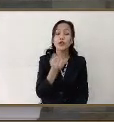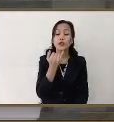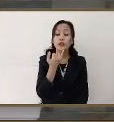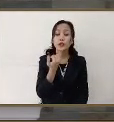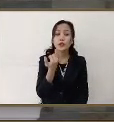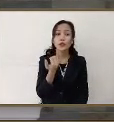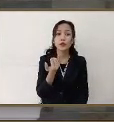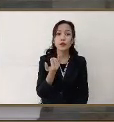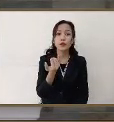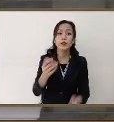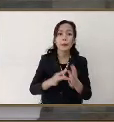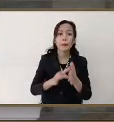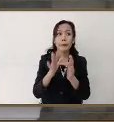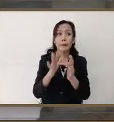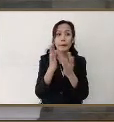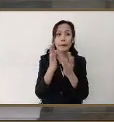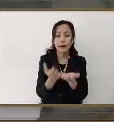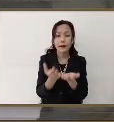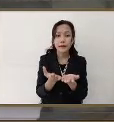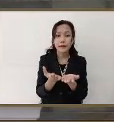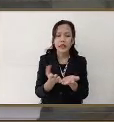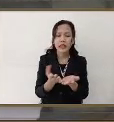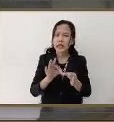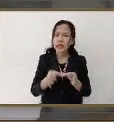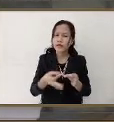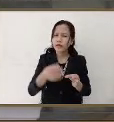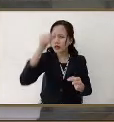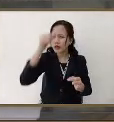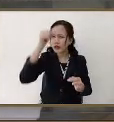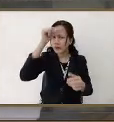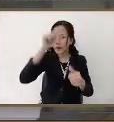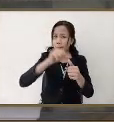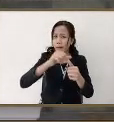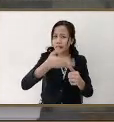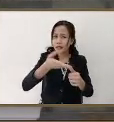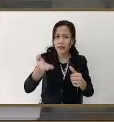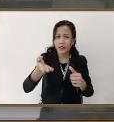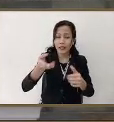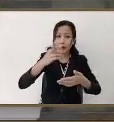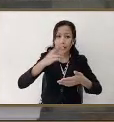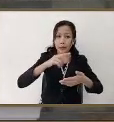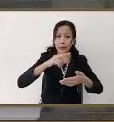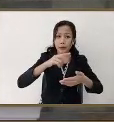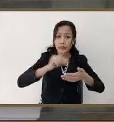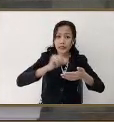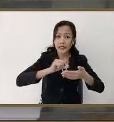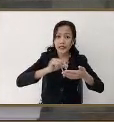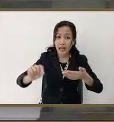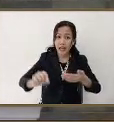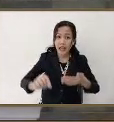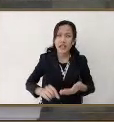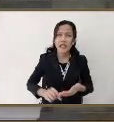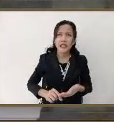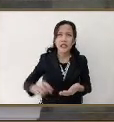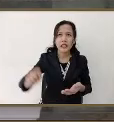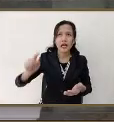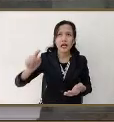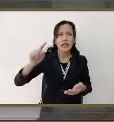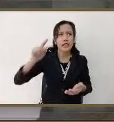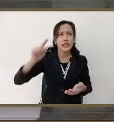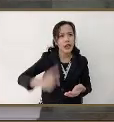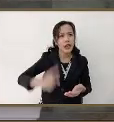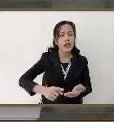nyo po yung sinabi ko sa inyo, ito po ay treated as one book. They are considered